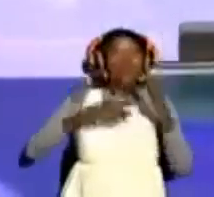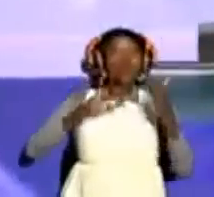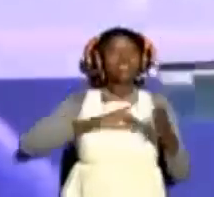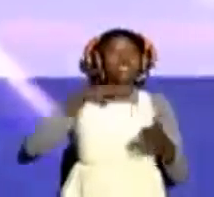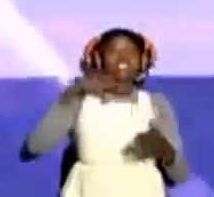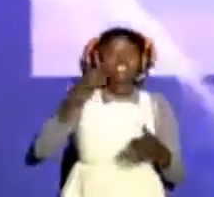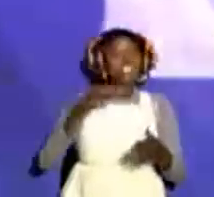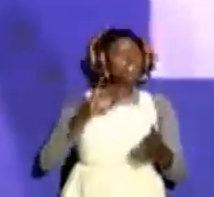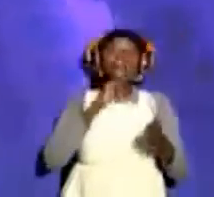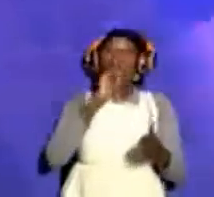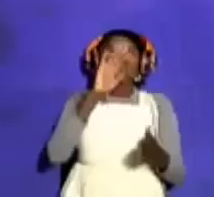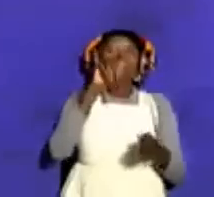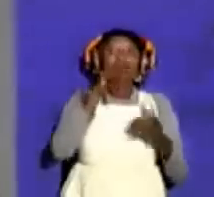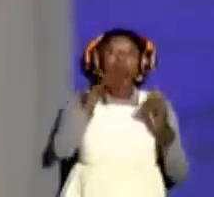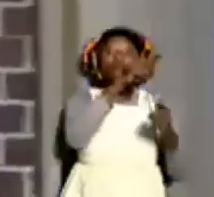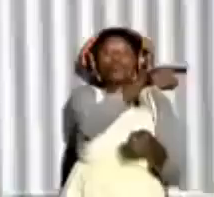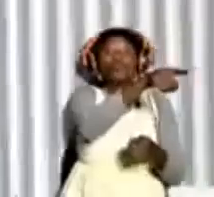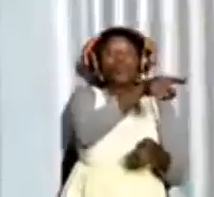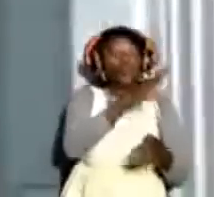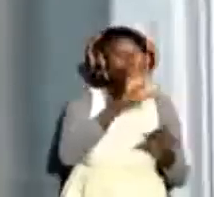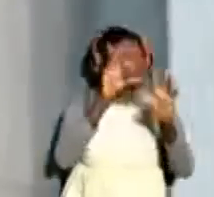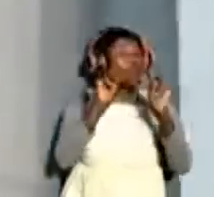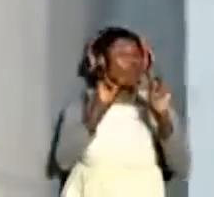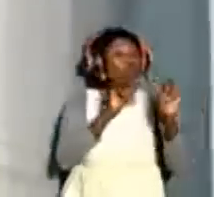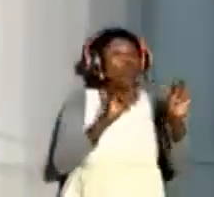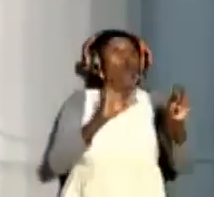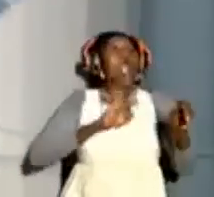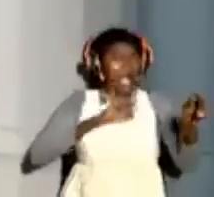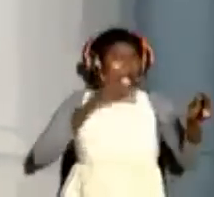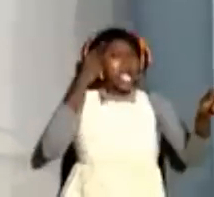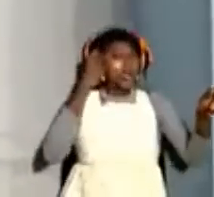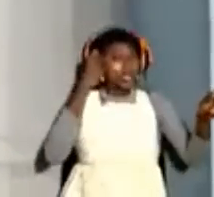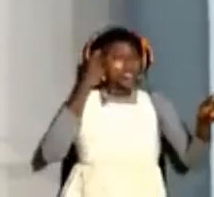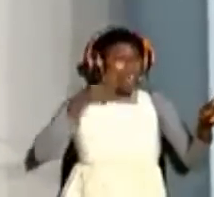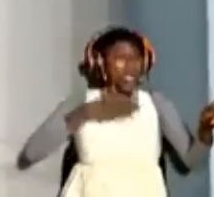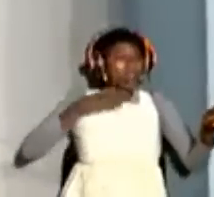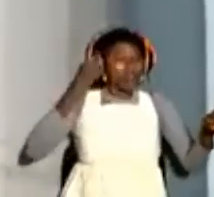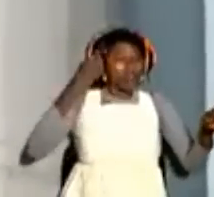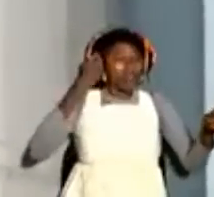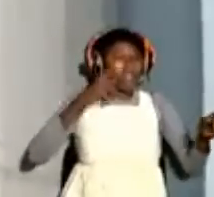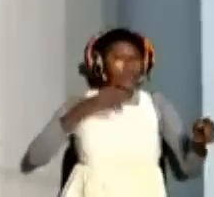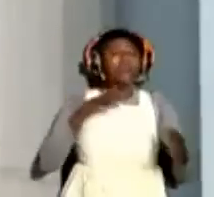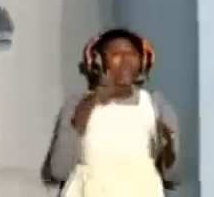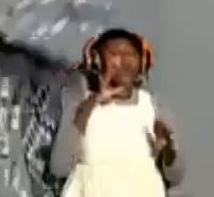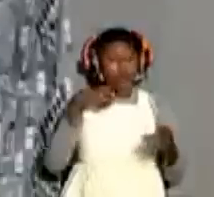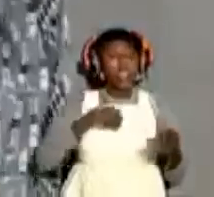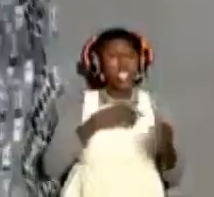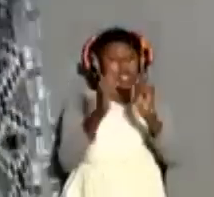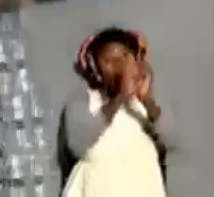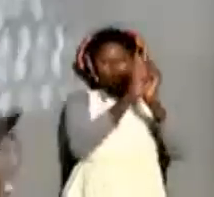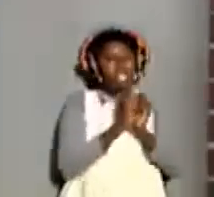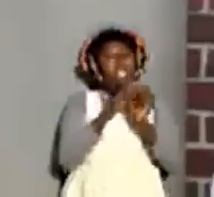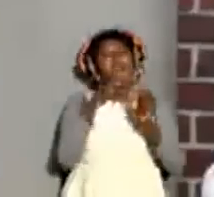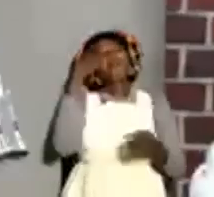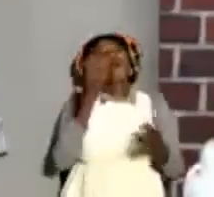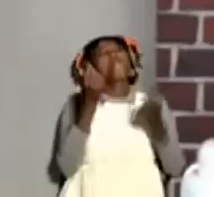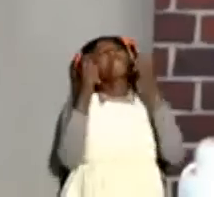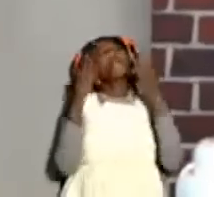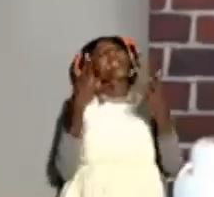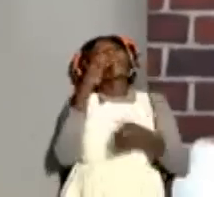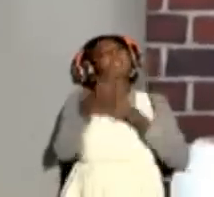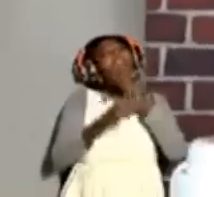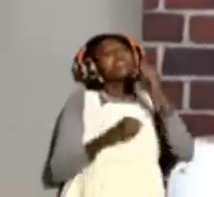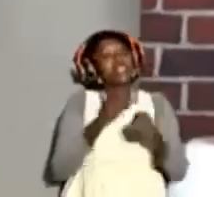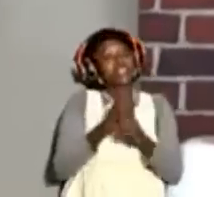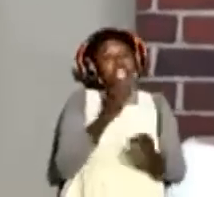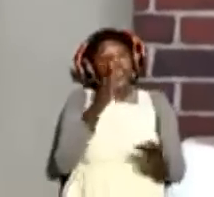it's not about you, sir. You know, I understand. We have been together for many years.